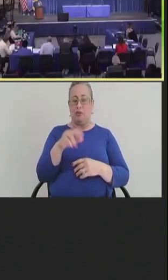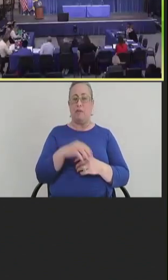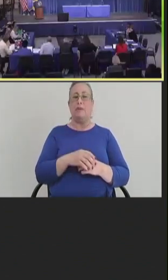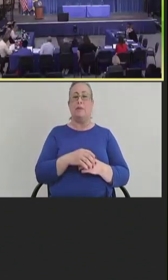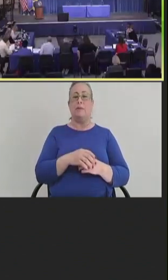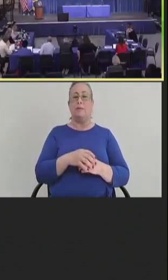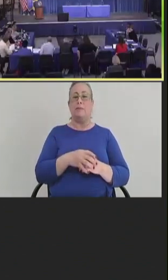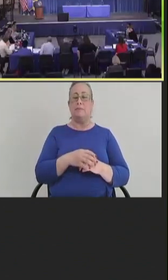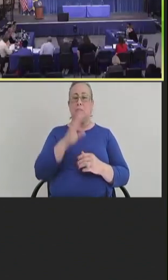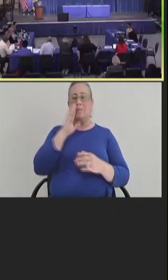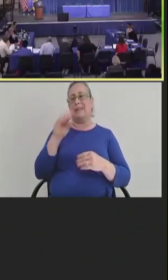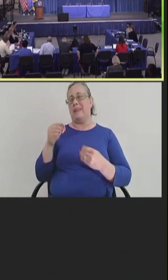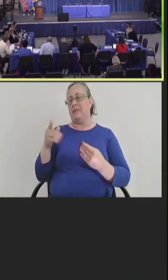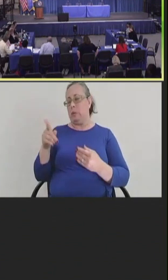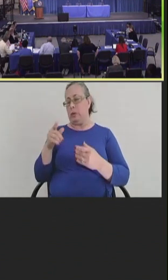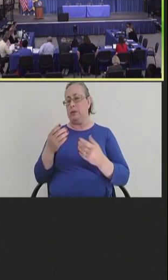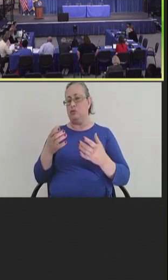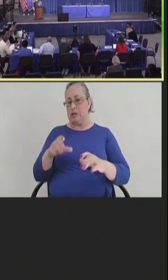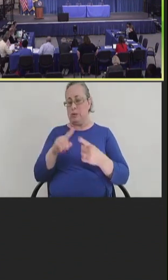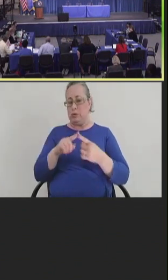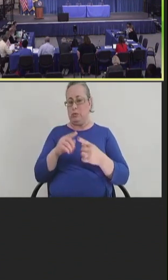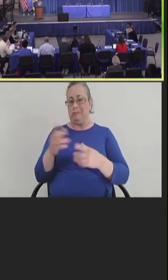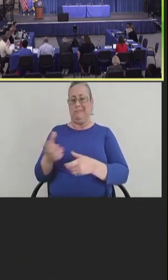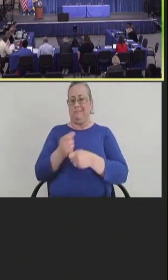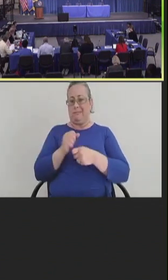going to give you a chance to get your notes out.